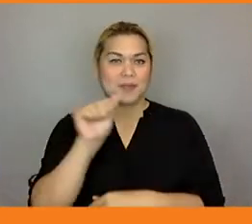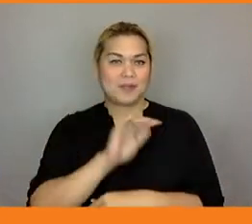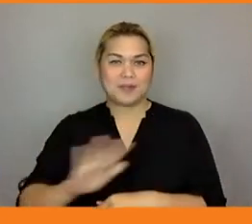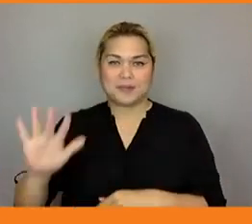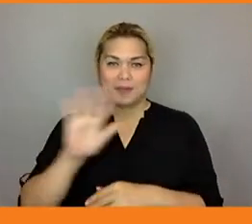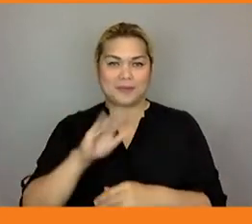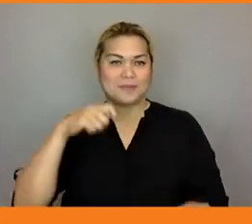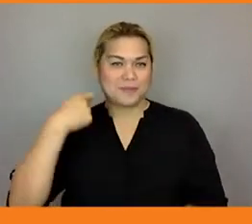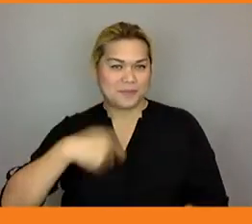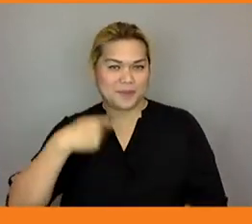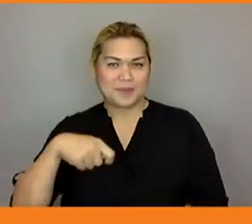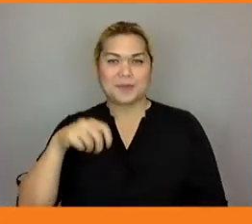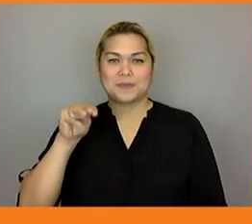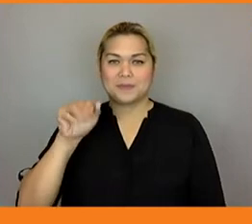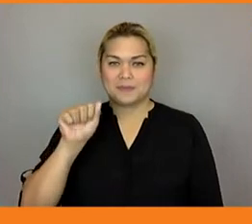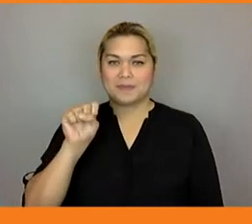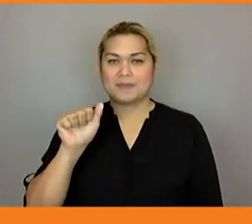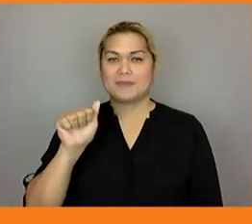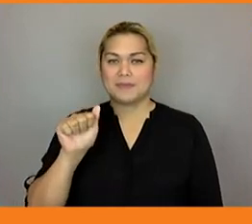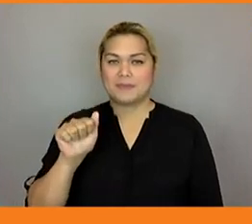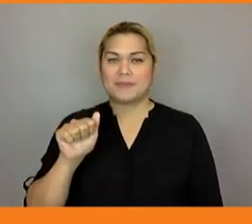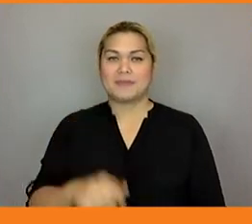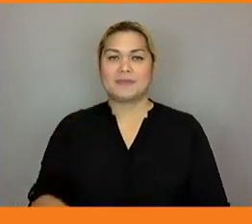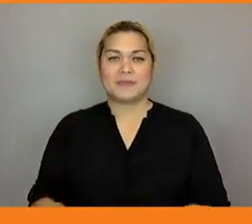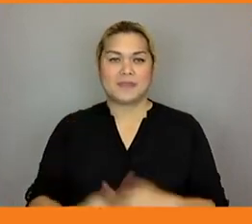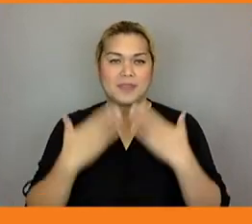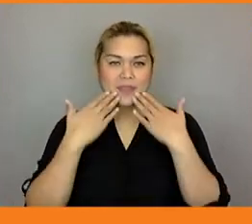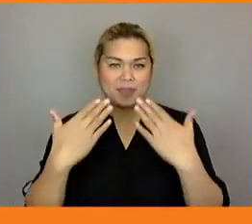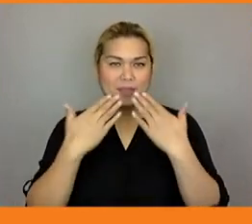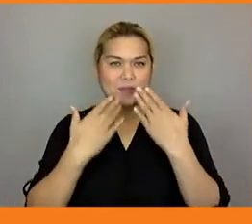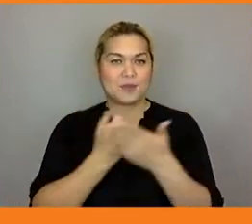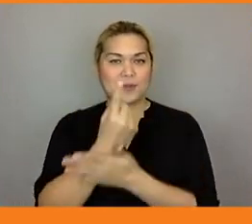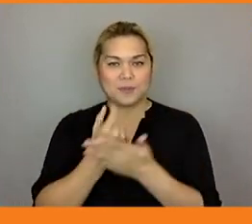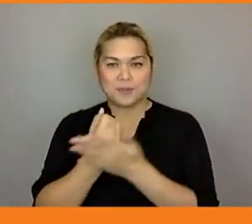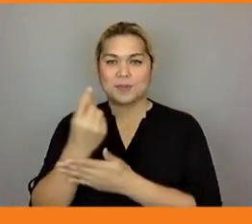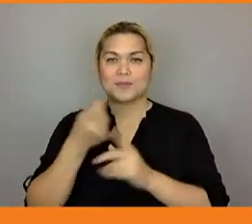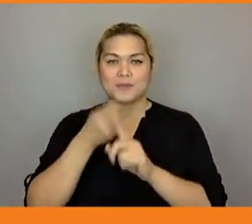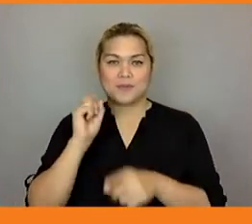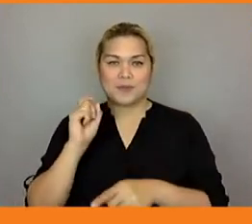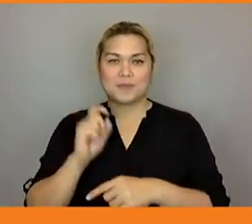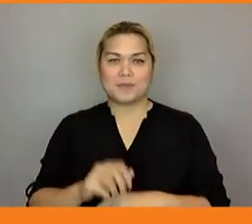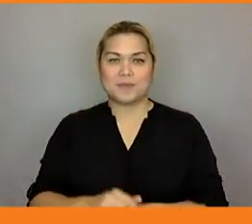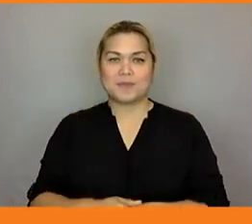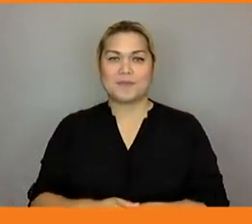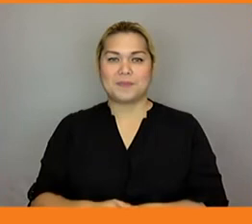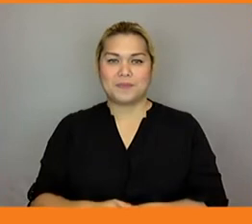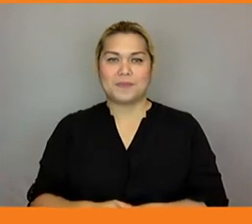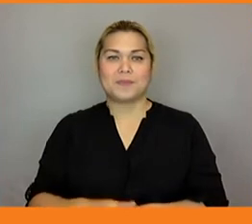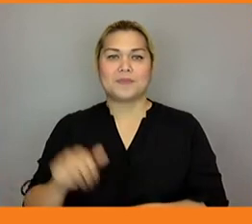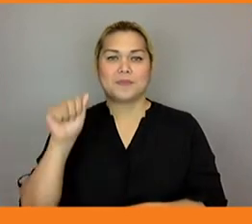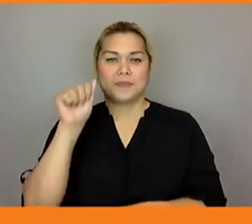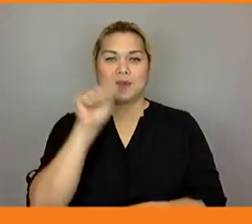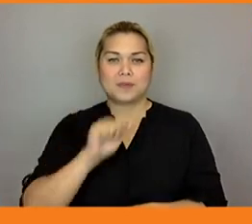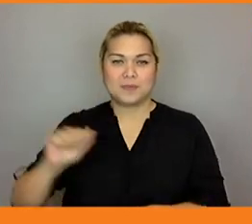this opportunity. I represent the Pacific Islands Climate Action Network, an umbrella organization that